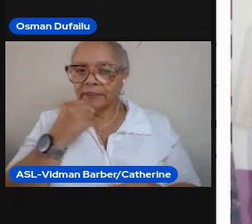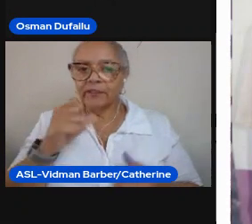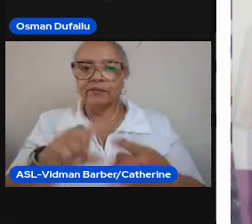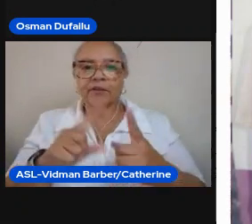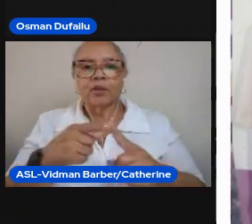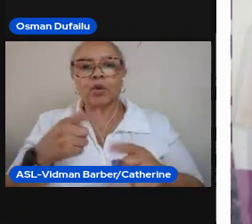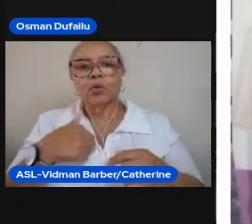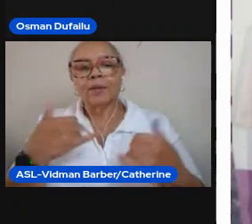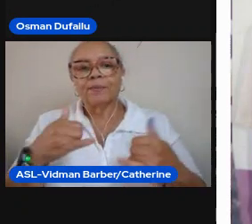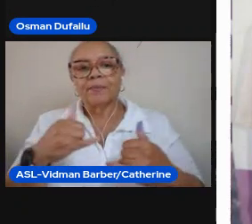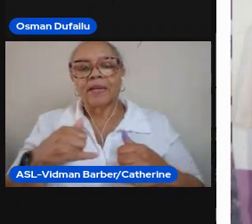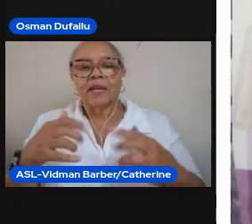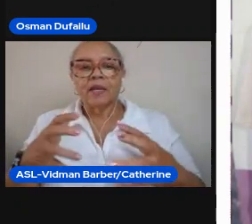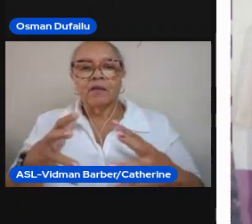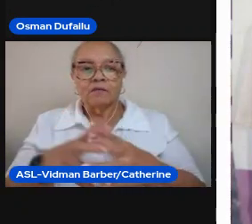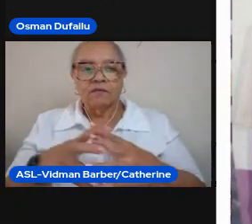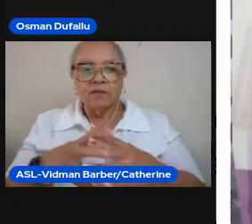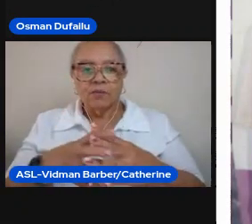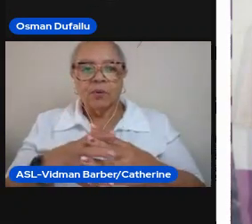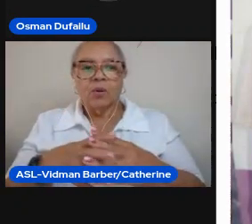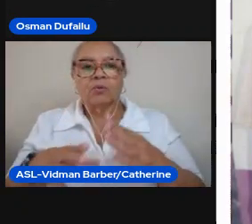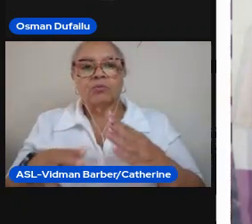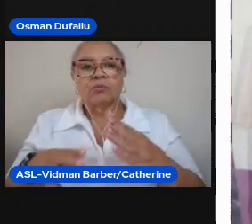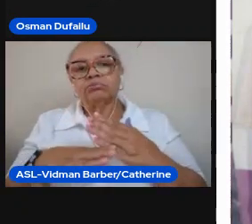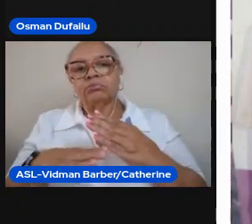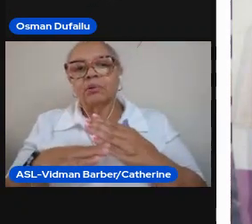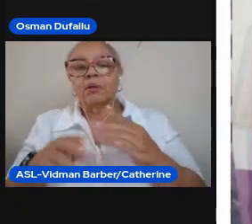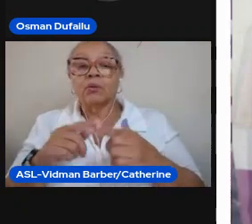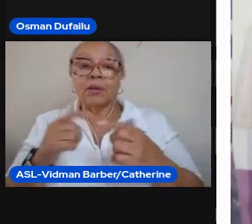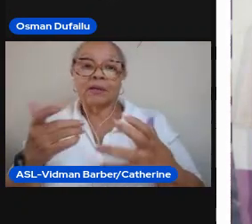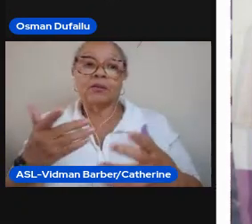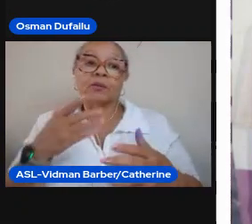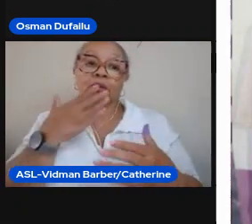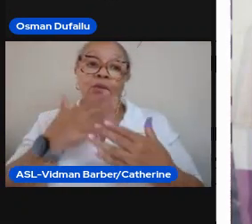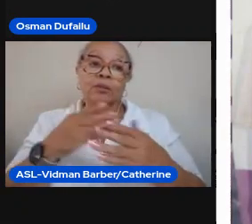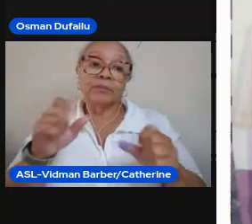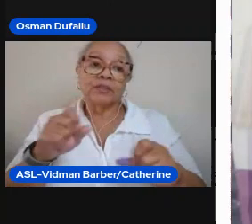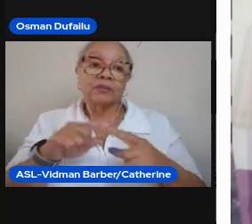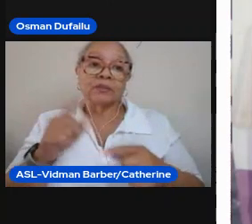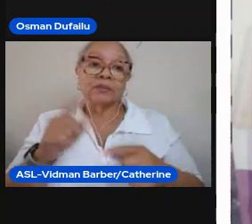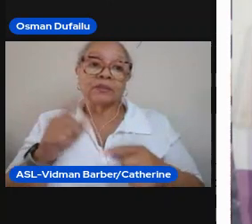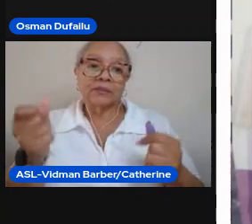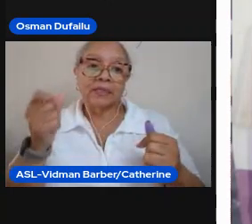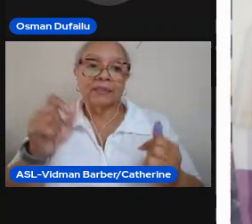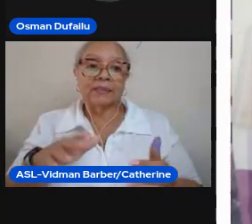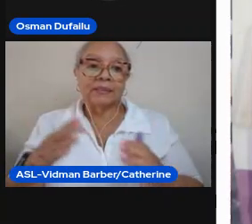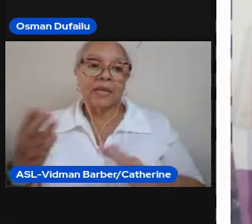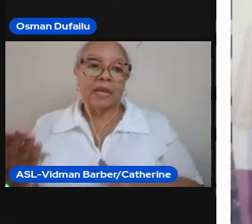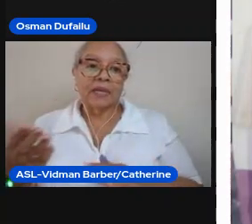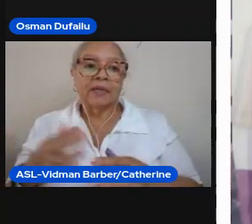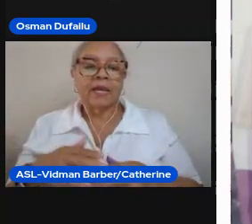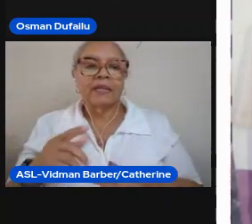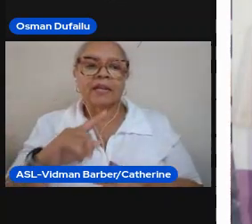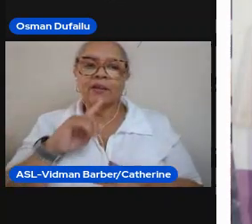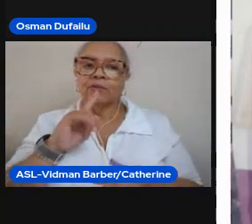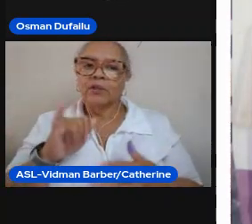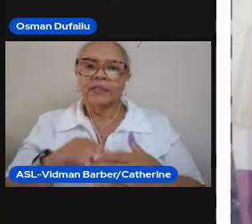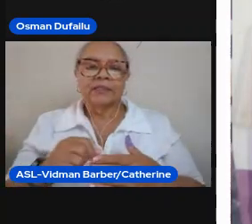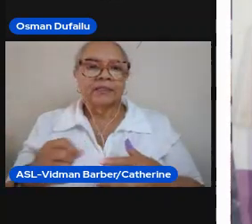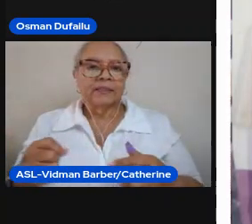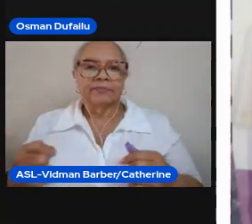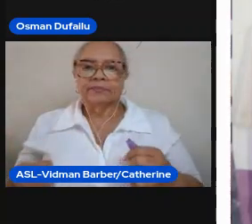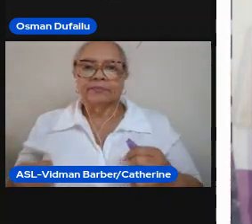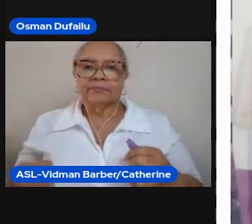football together with very promising potential, suddenly died, and that really sent a shockwave to